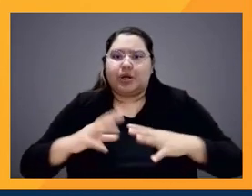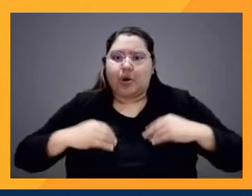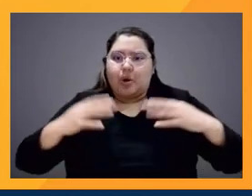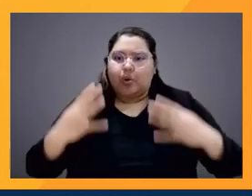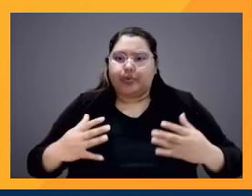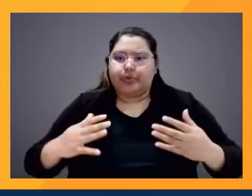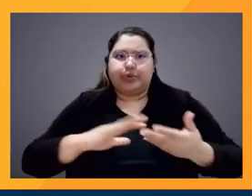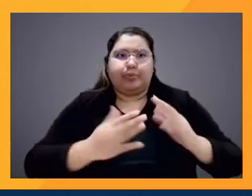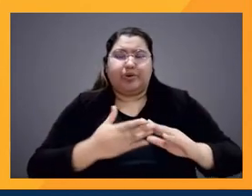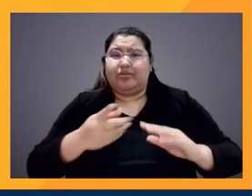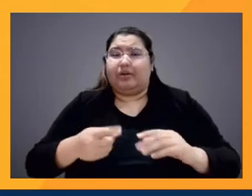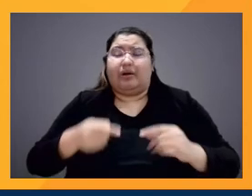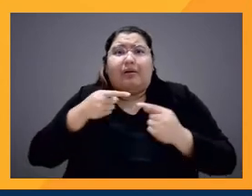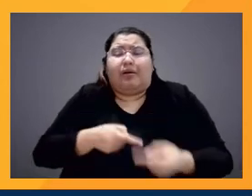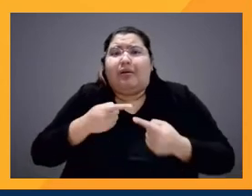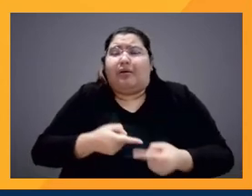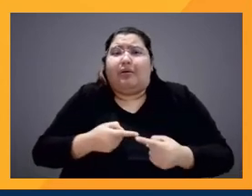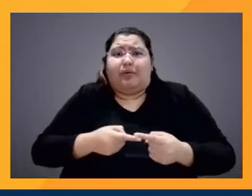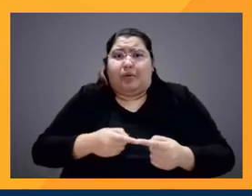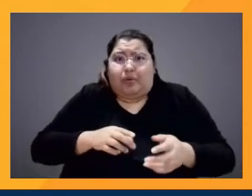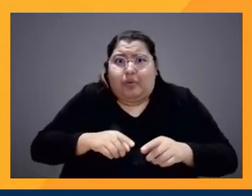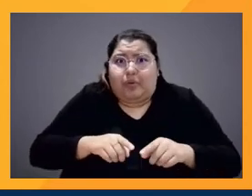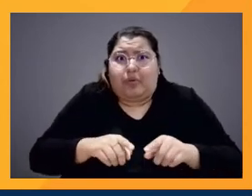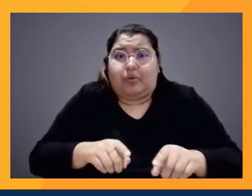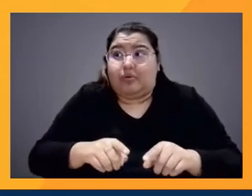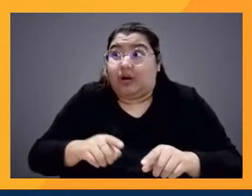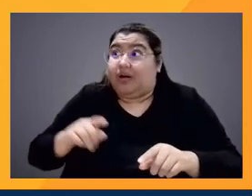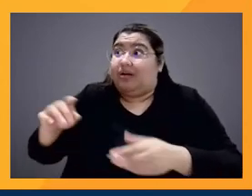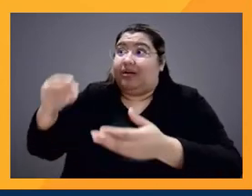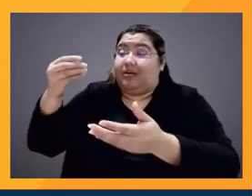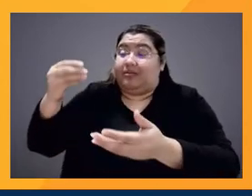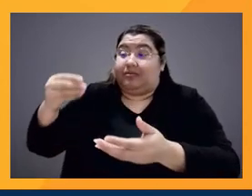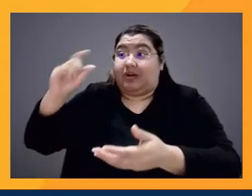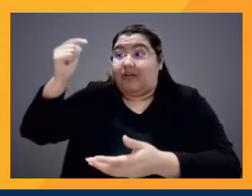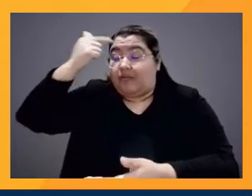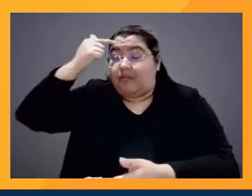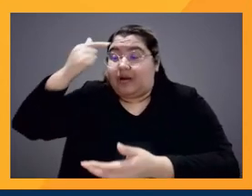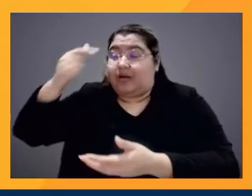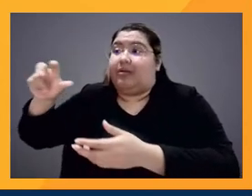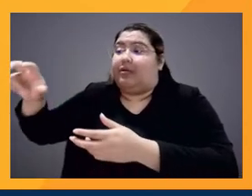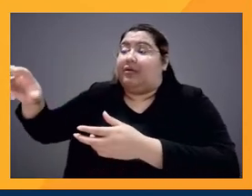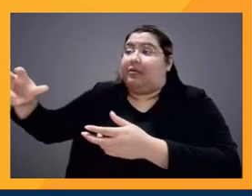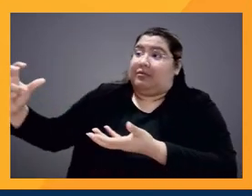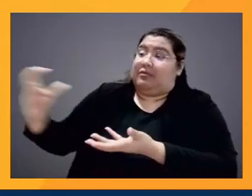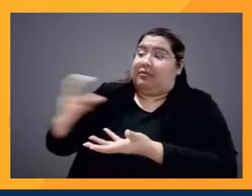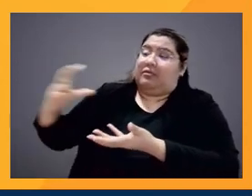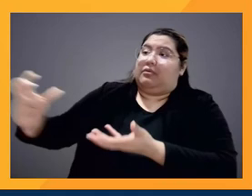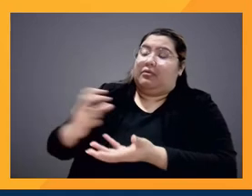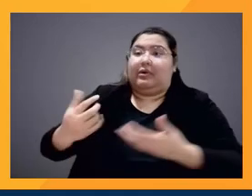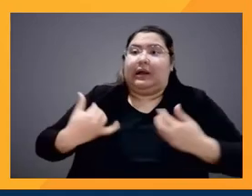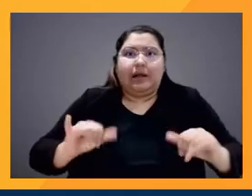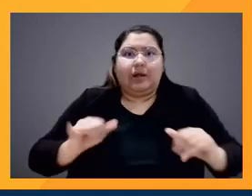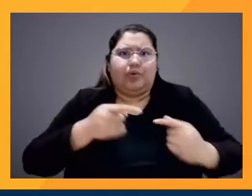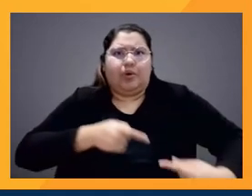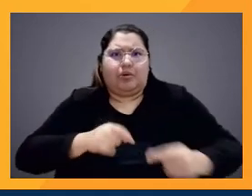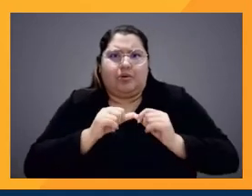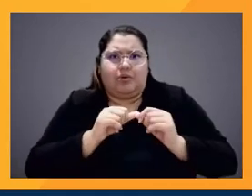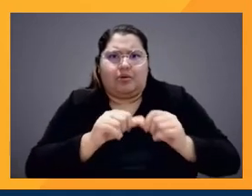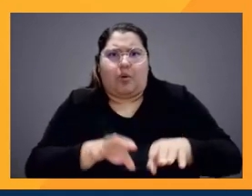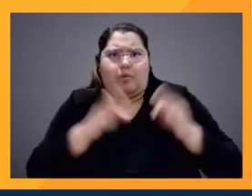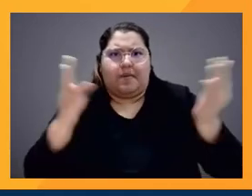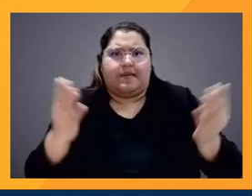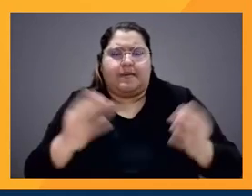health. Yes, to the extent that you are able to have differential savings behaviors that can build more of a financial buffer, we see again